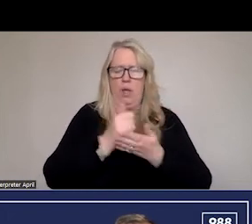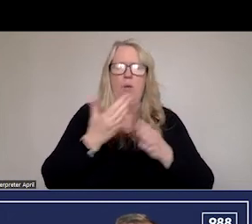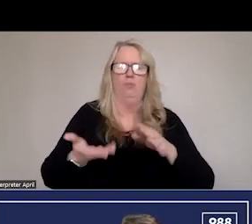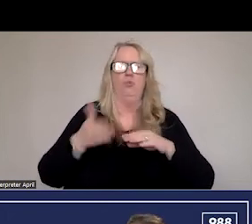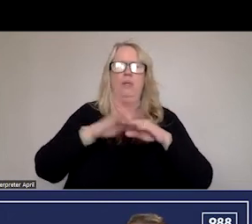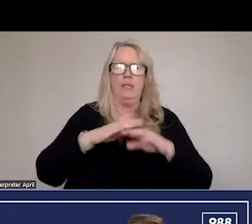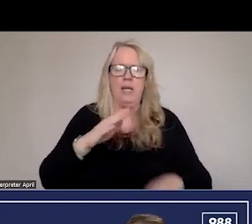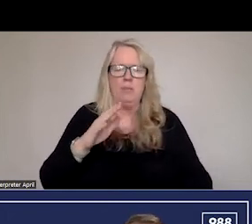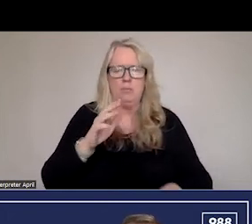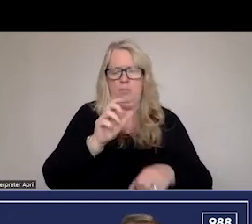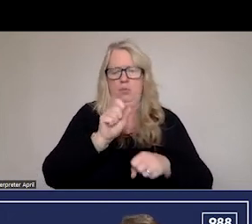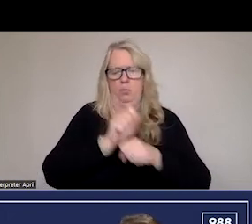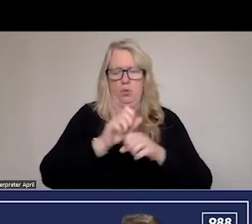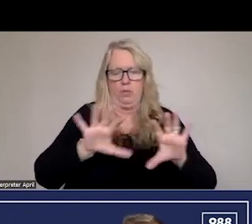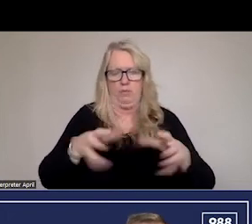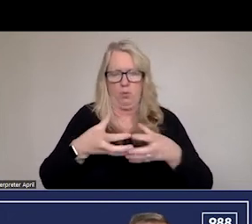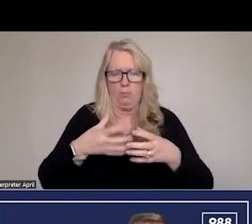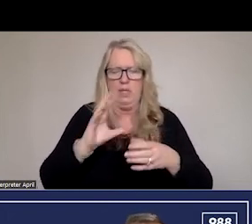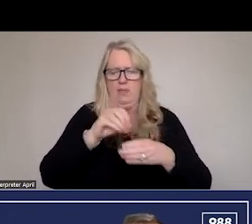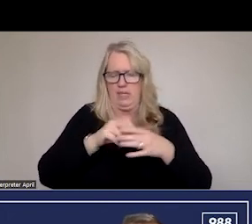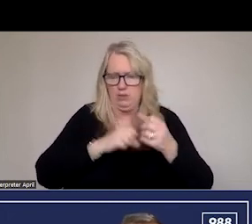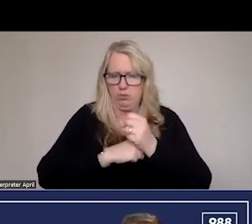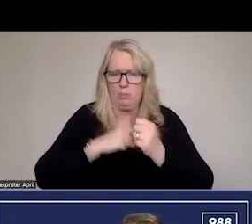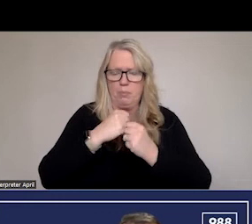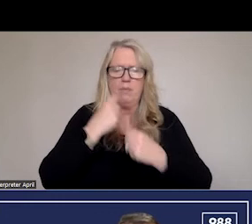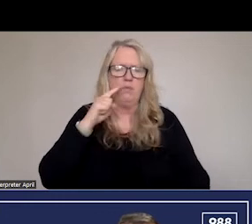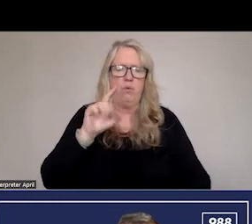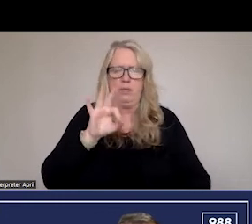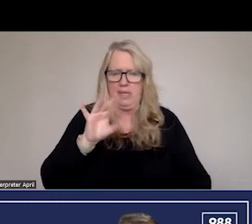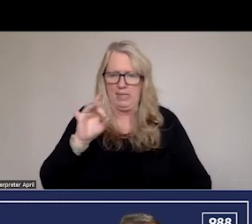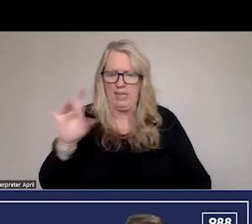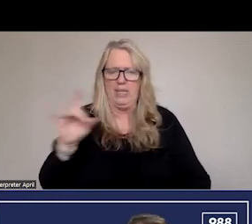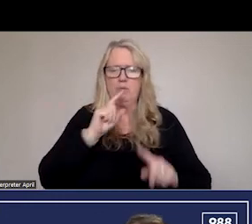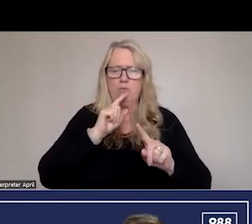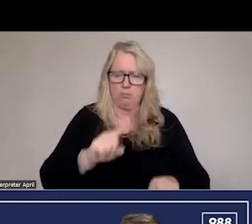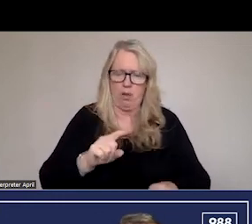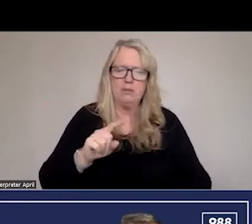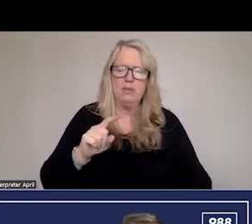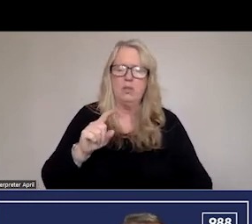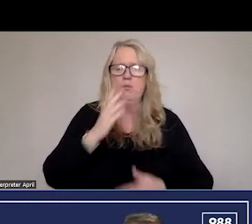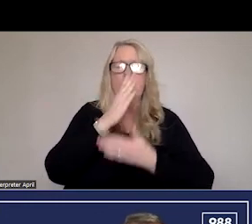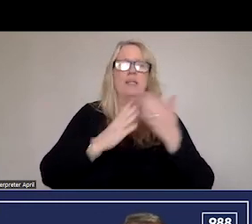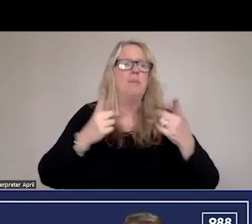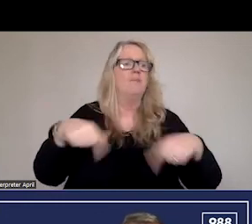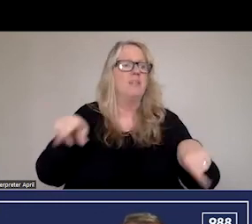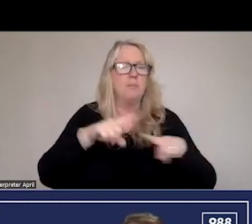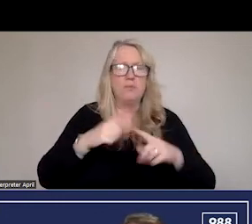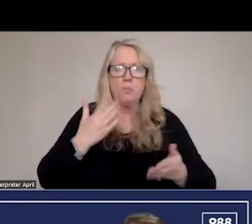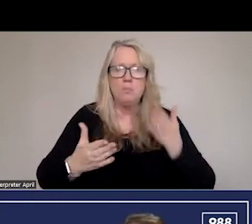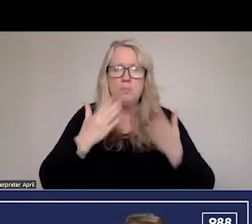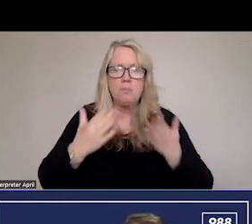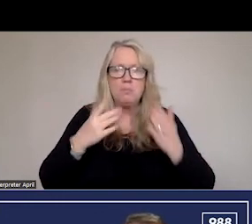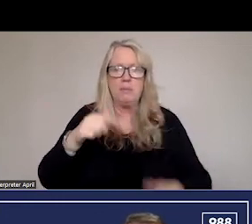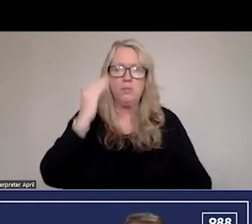workforce infrastructure needs for 988 response and support. some of you may be aware related